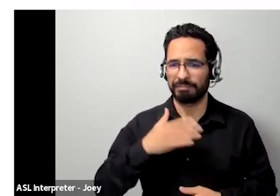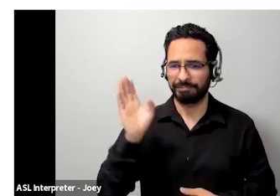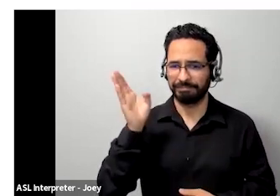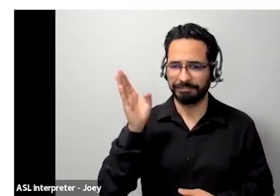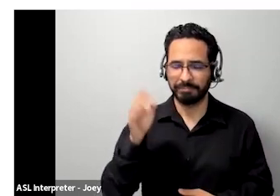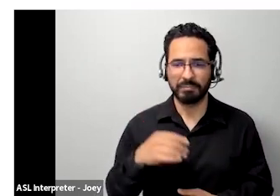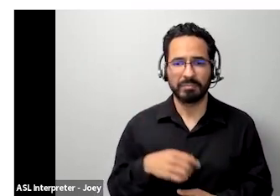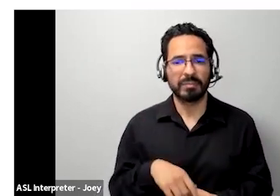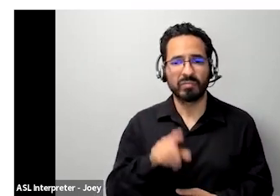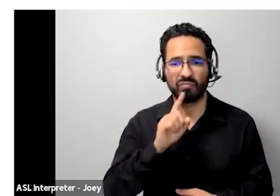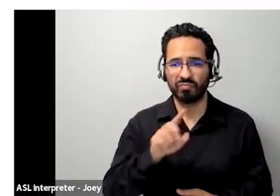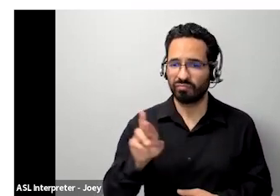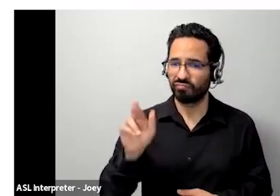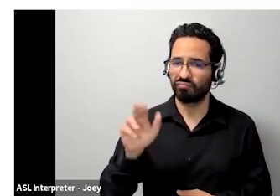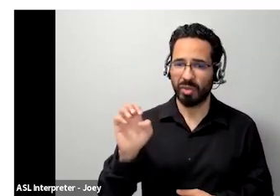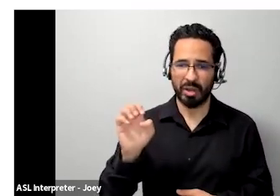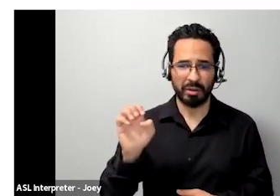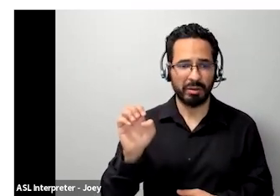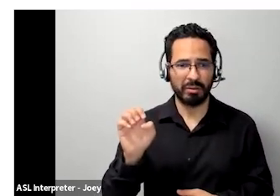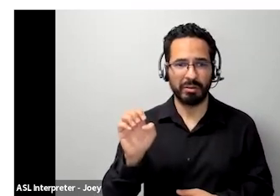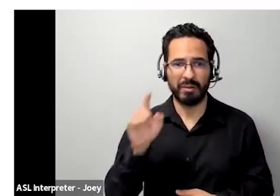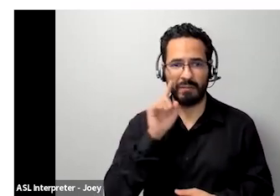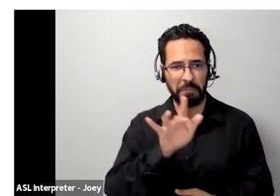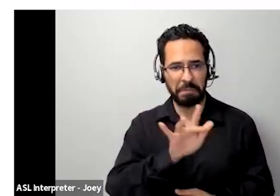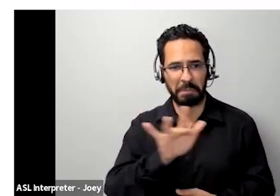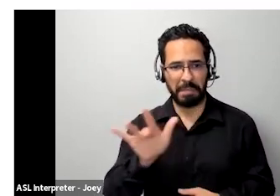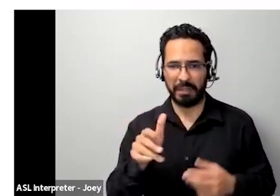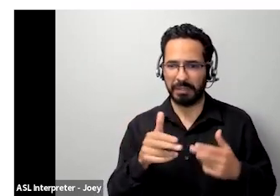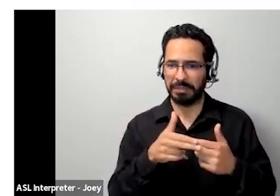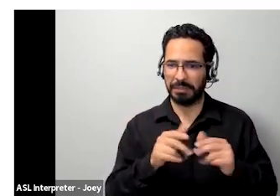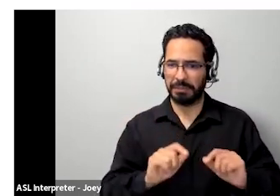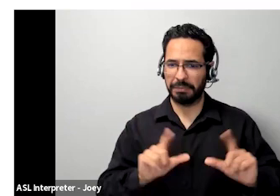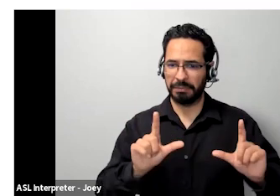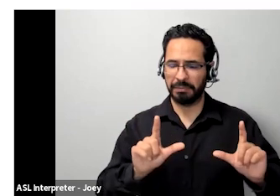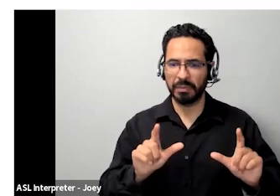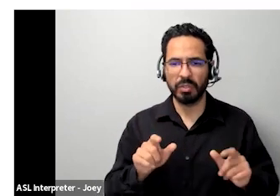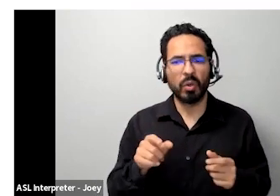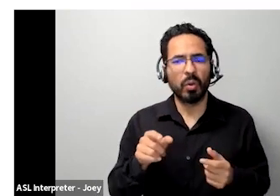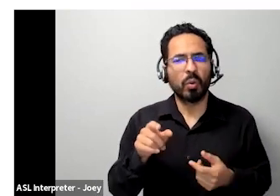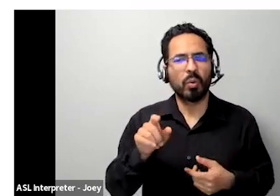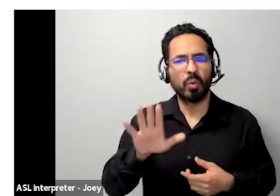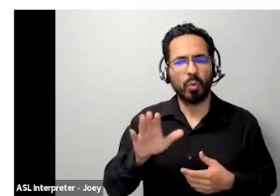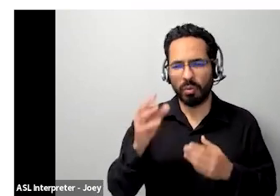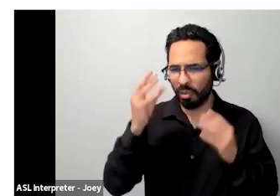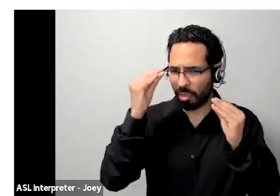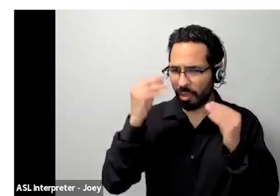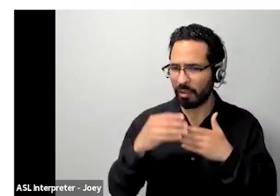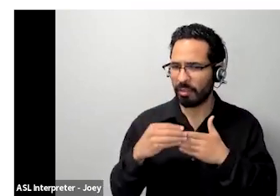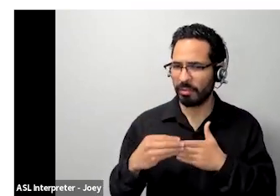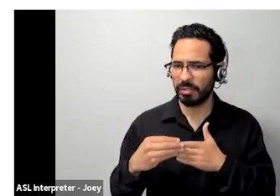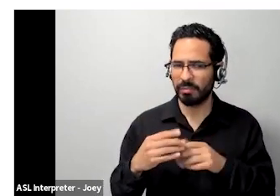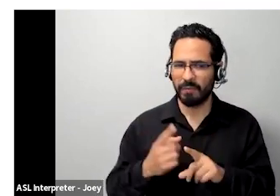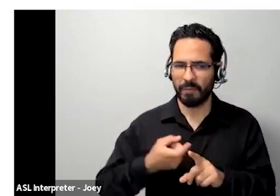It's really where you have a blank screen. So we think about, where does your thought leadership come from? The